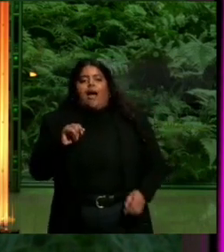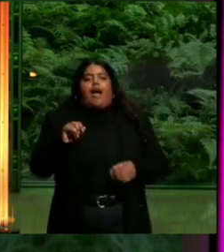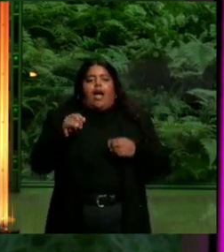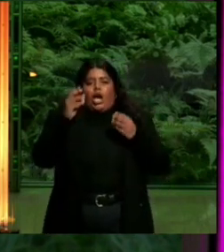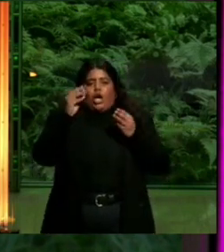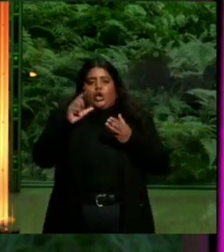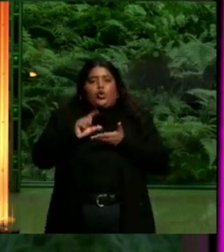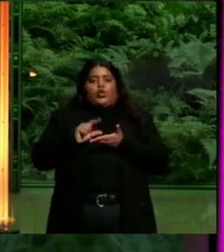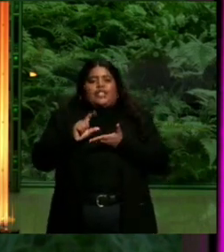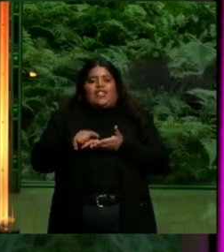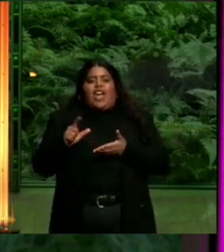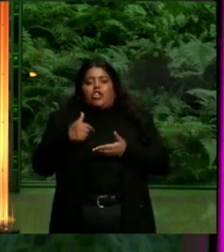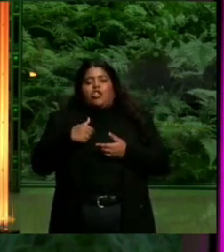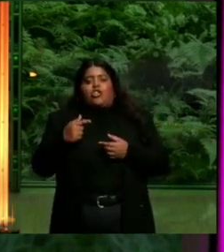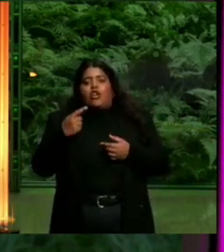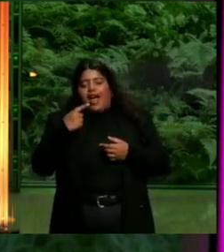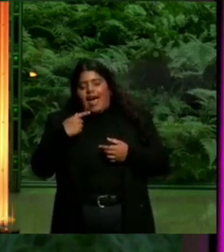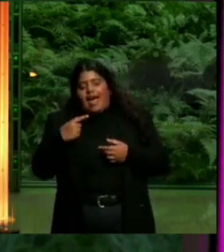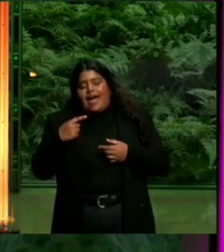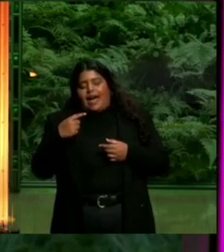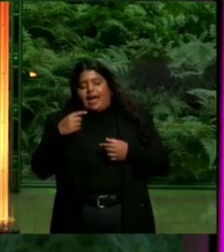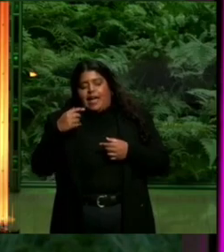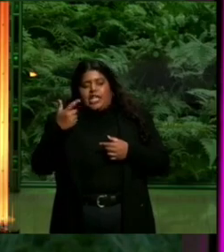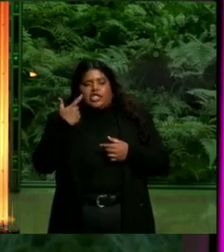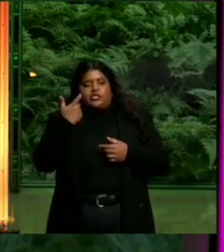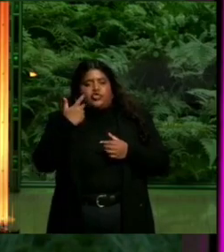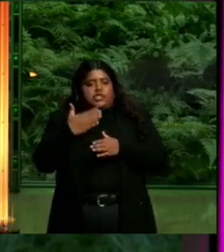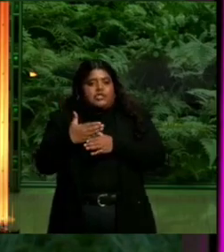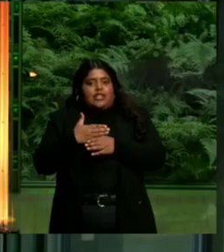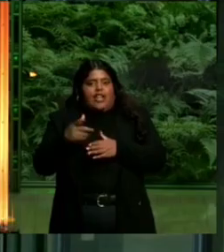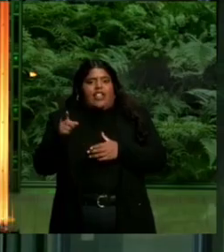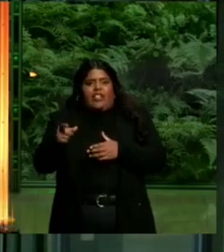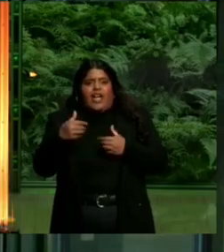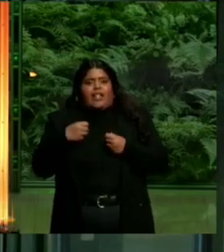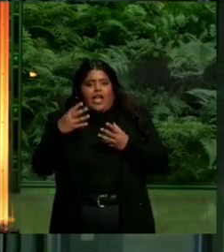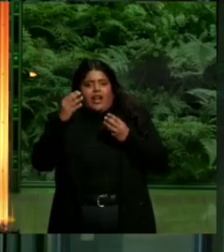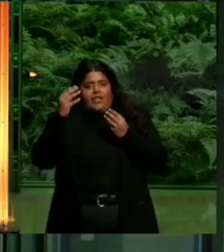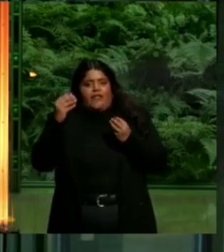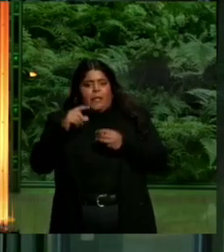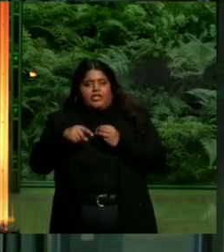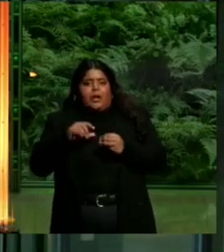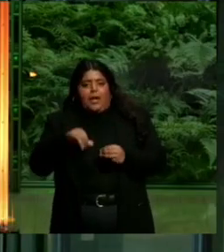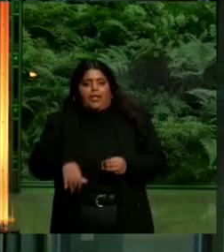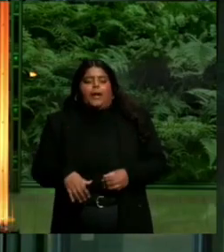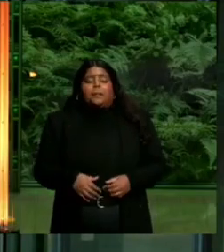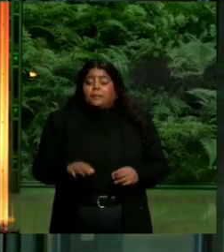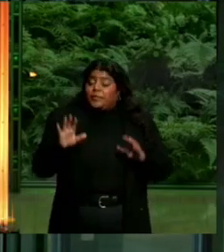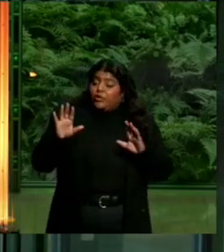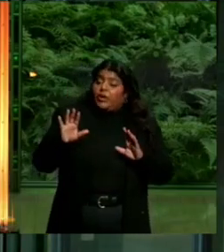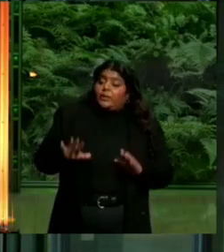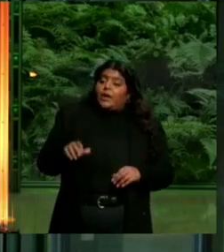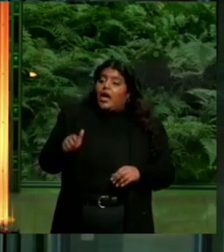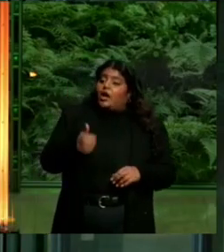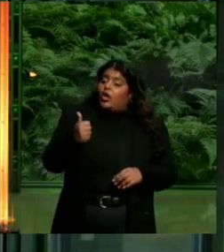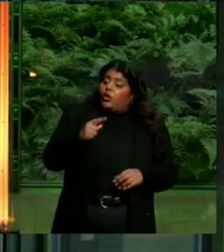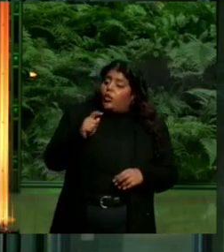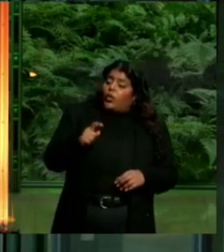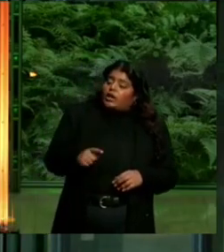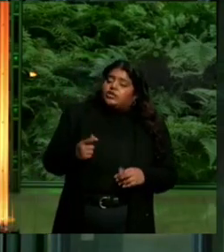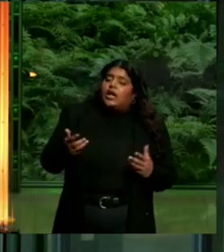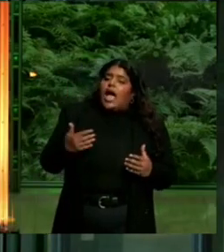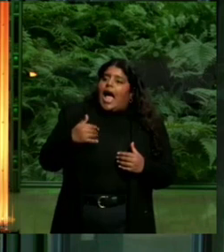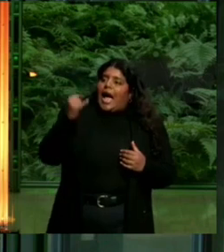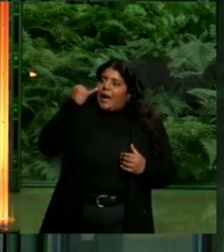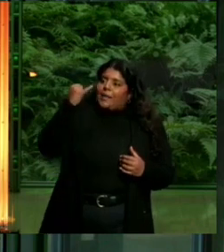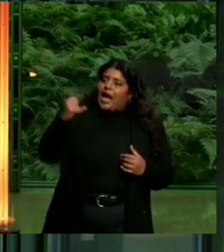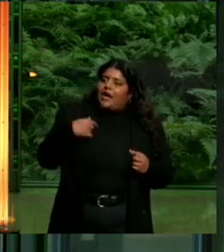where they'll share a lot of the very relevant stuff that's coming out all the time. Great. Another question, there are lots of them for this session. I